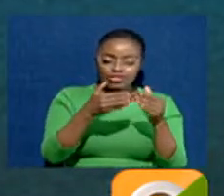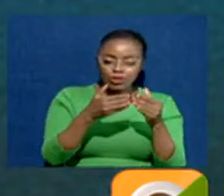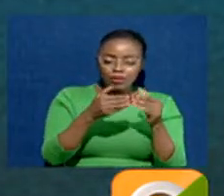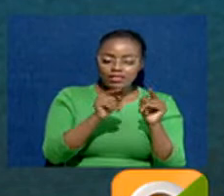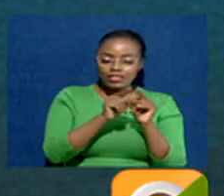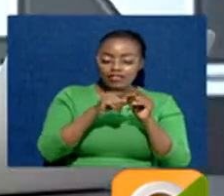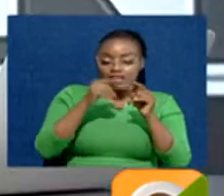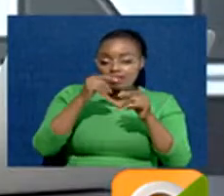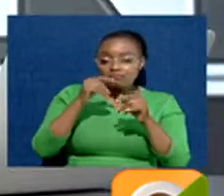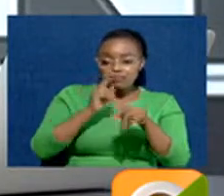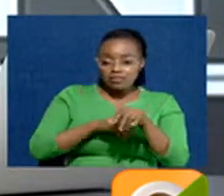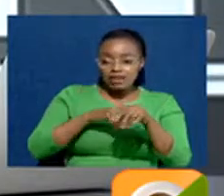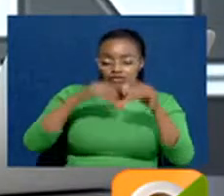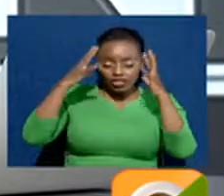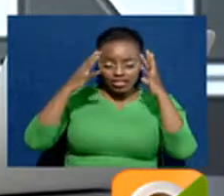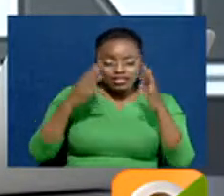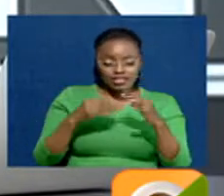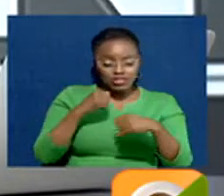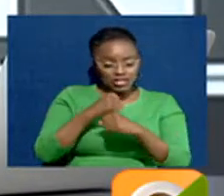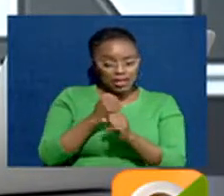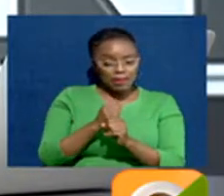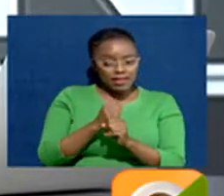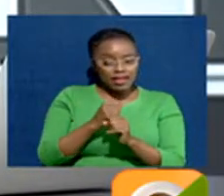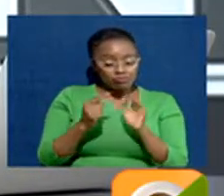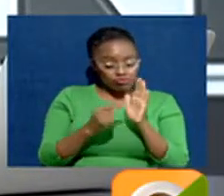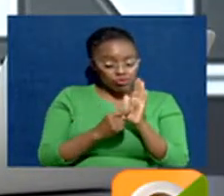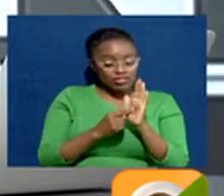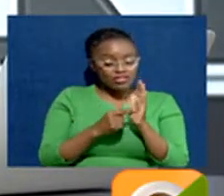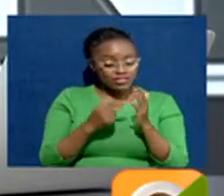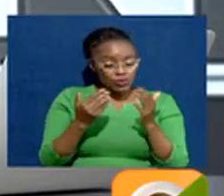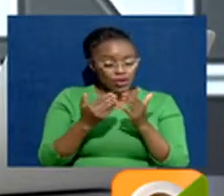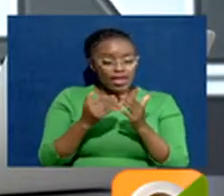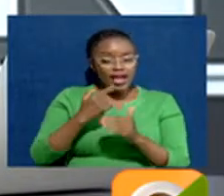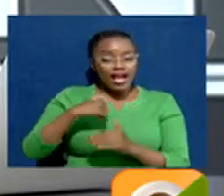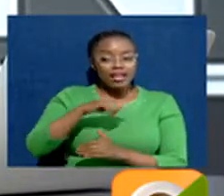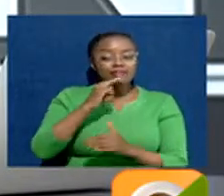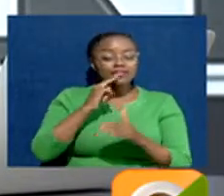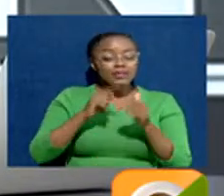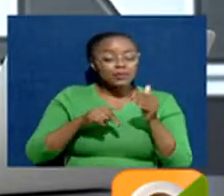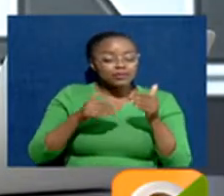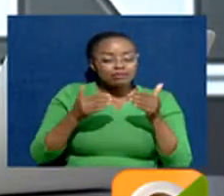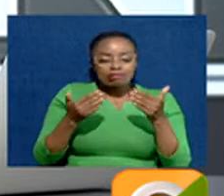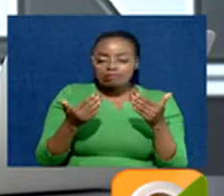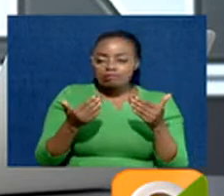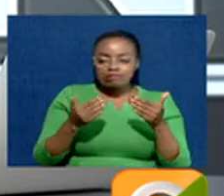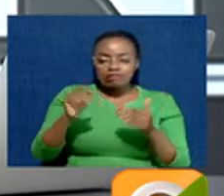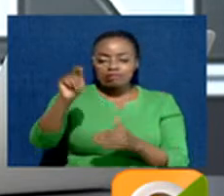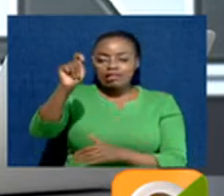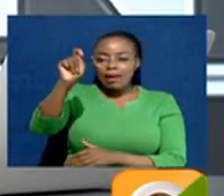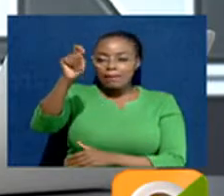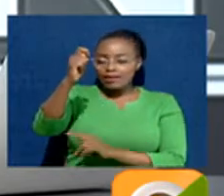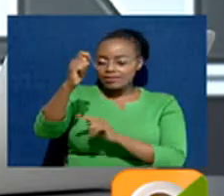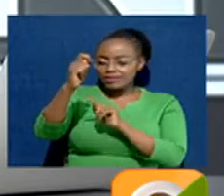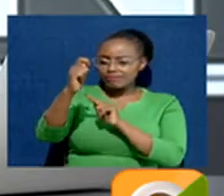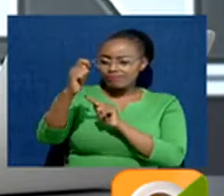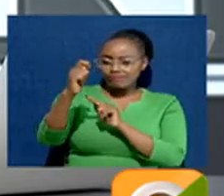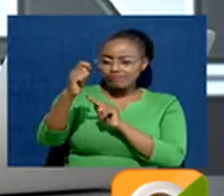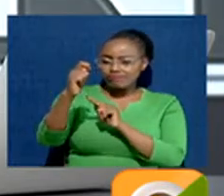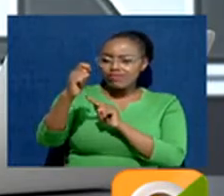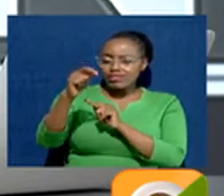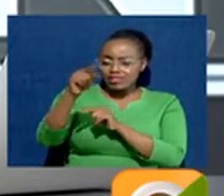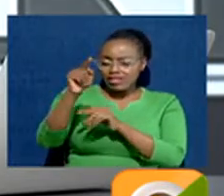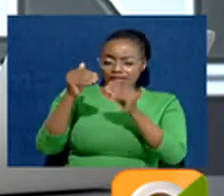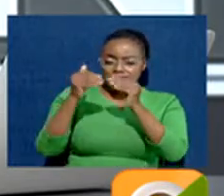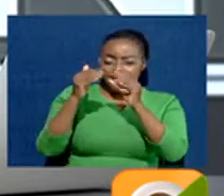decisions are made. Is there a point at which we say, the president is the head